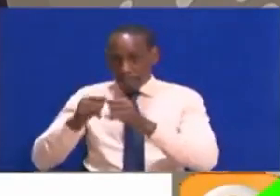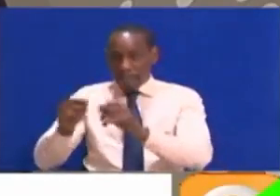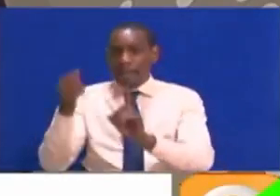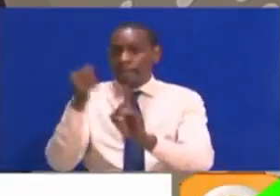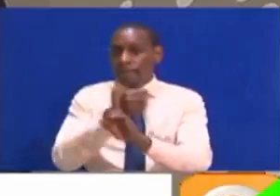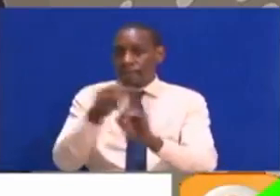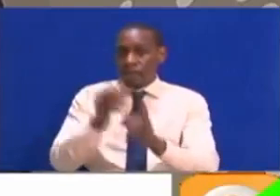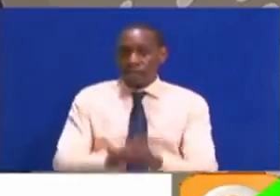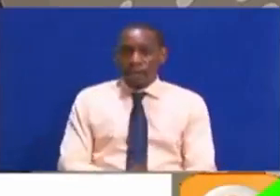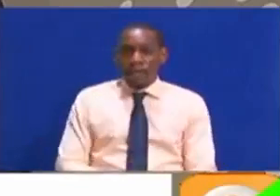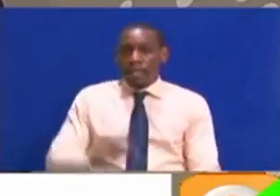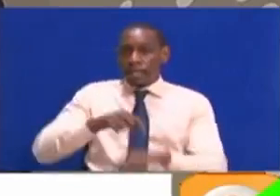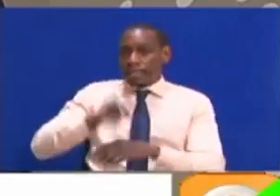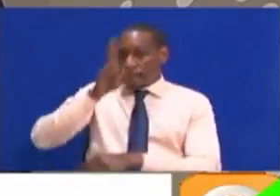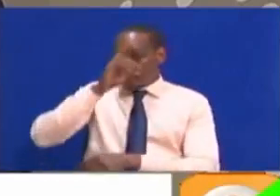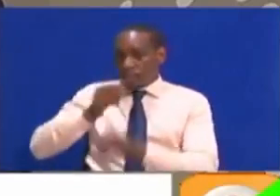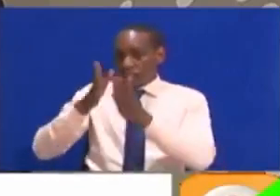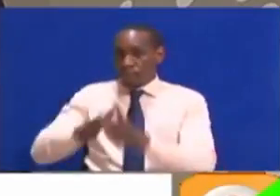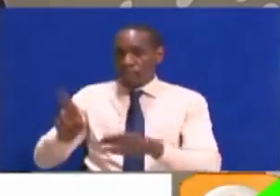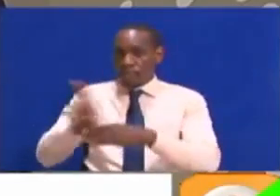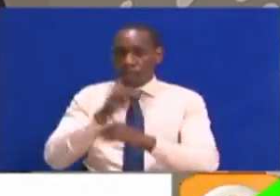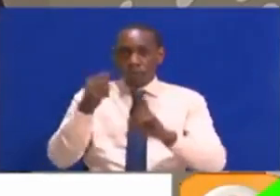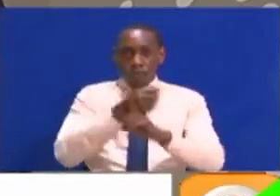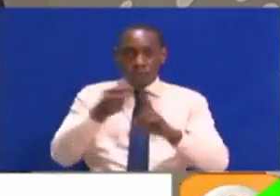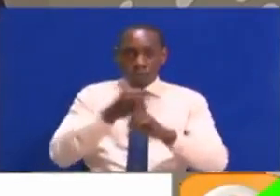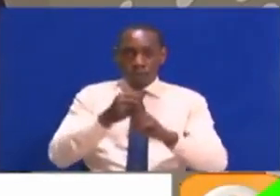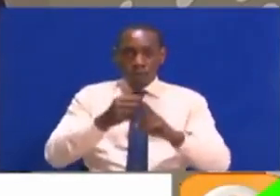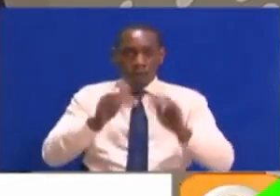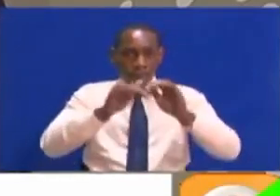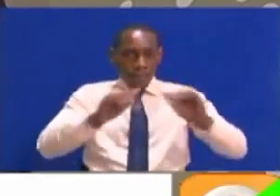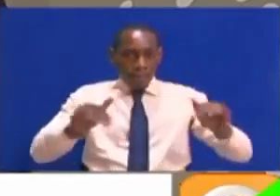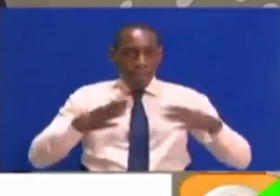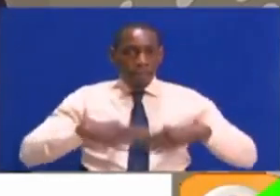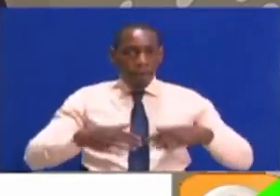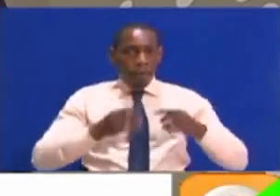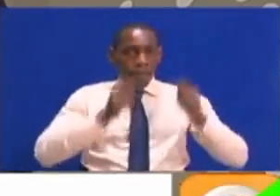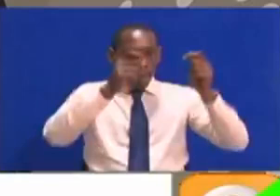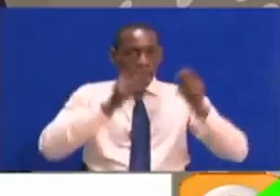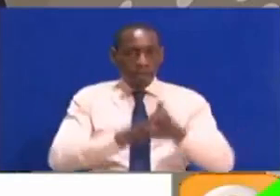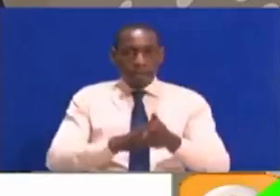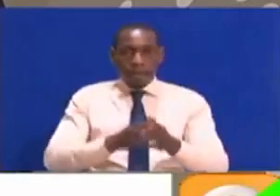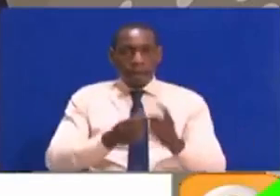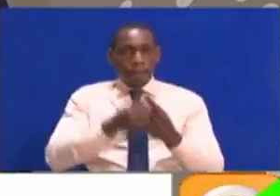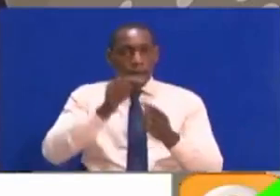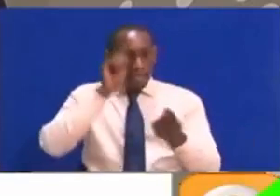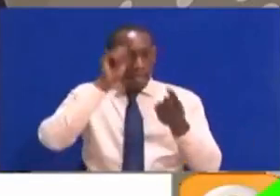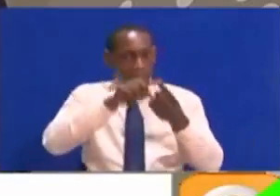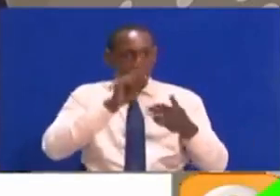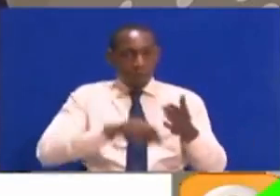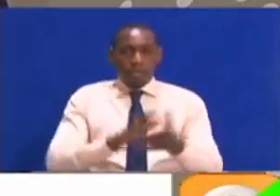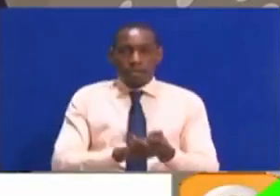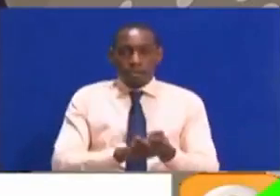violence. When police officers use violence to subdue rioters, the target of those bullets, live or